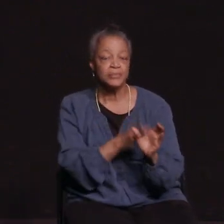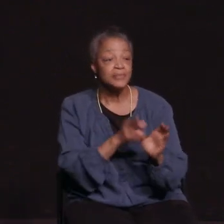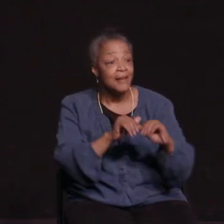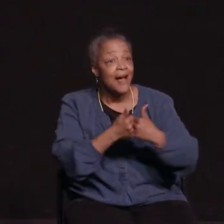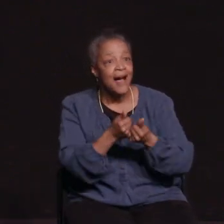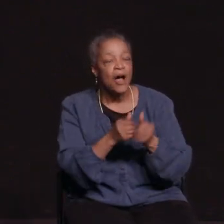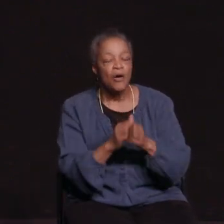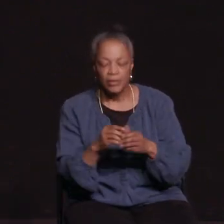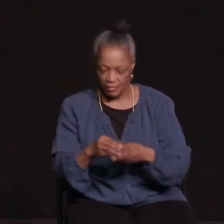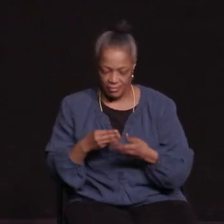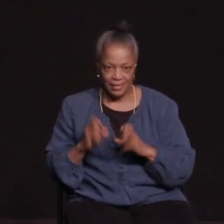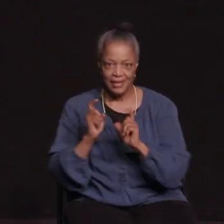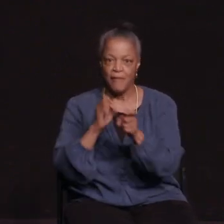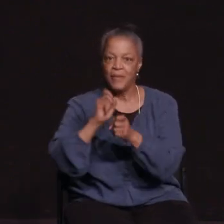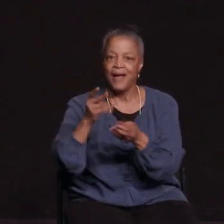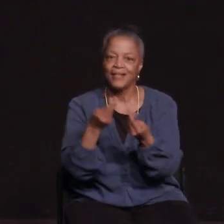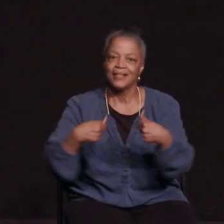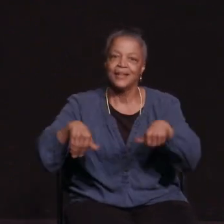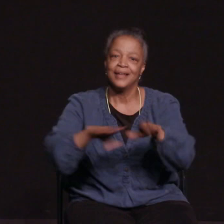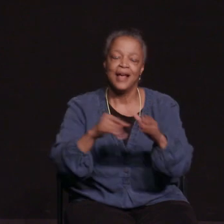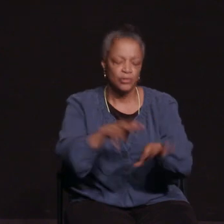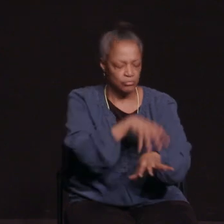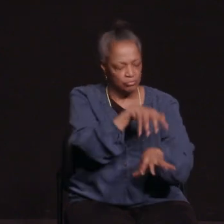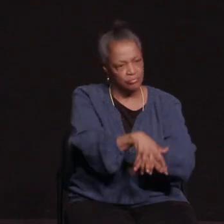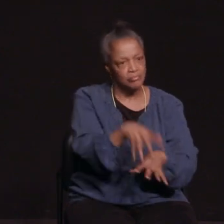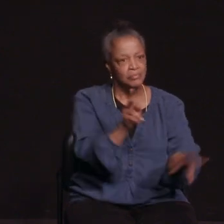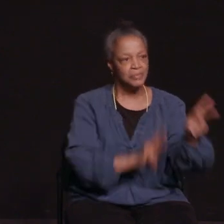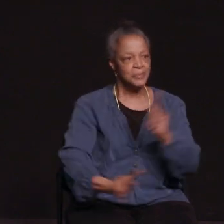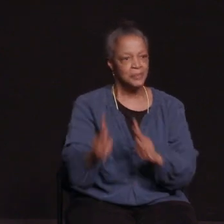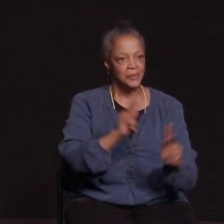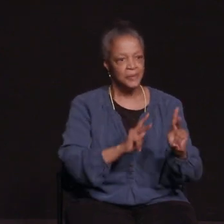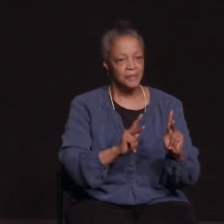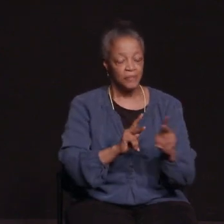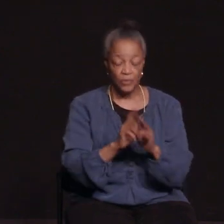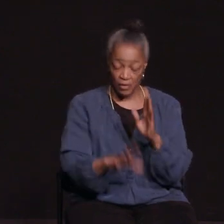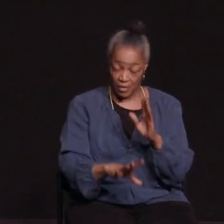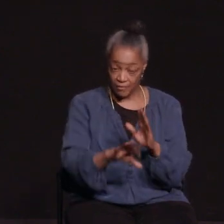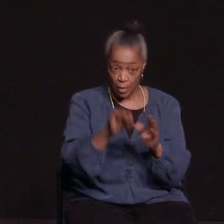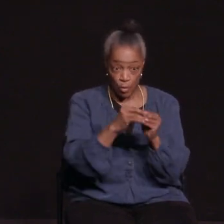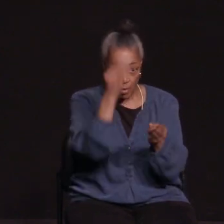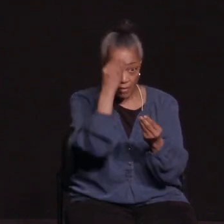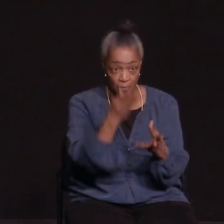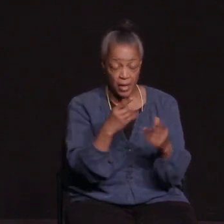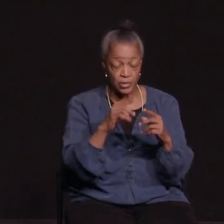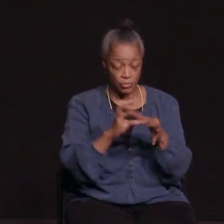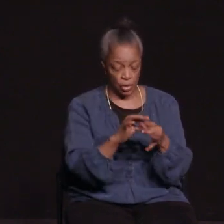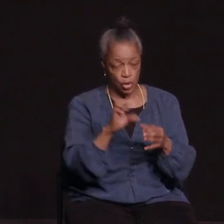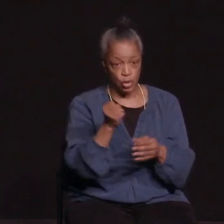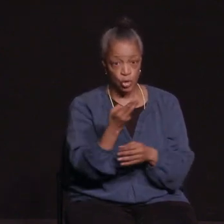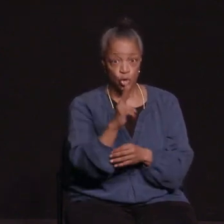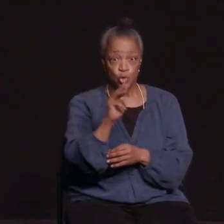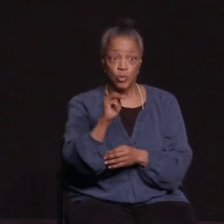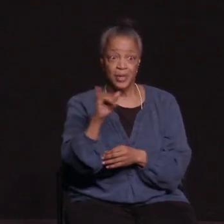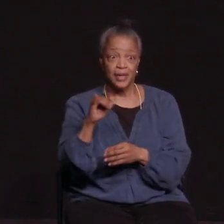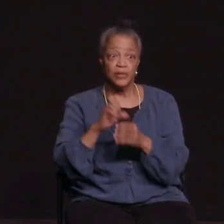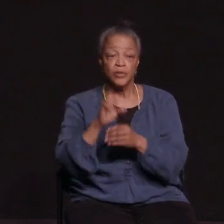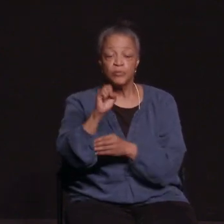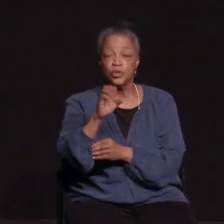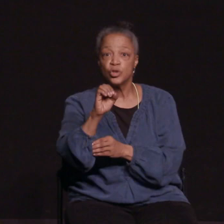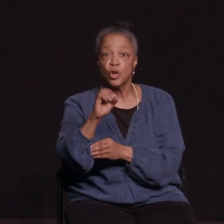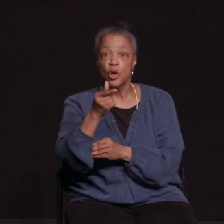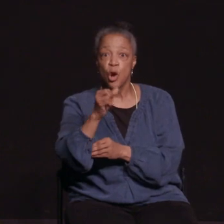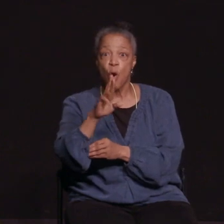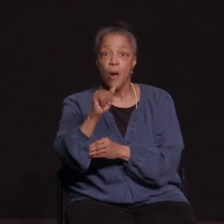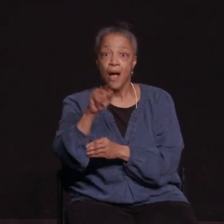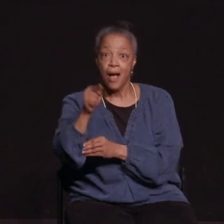the rematriation of land to the to Indigenous people. And you can find out more about Shumi through the Saugerea